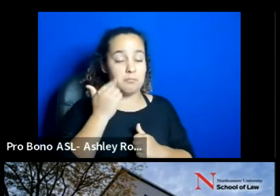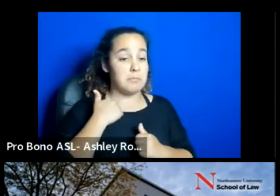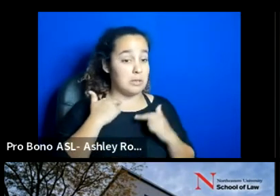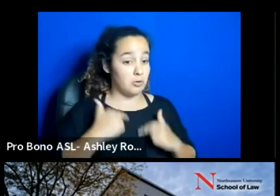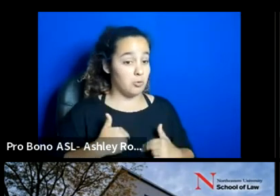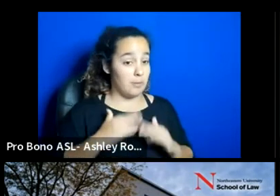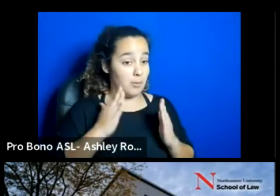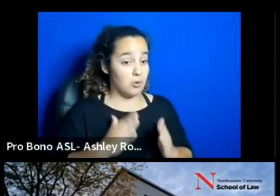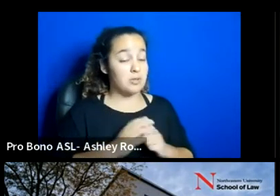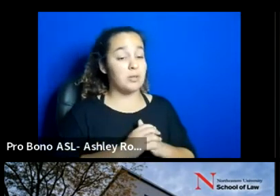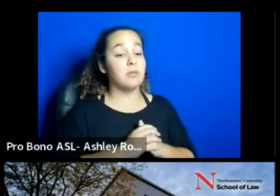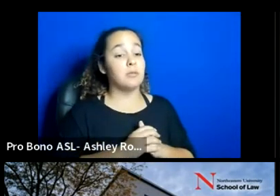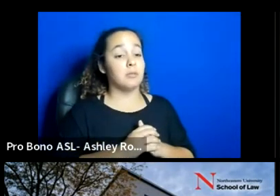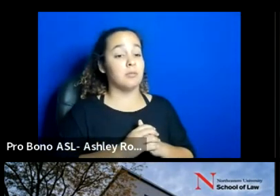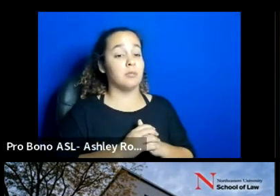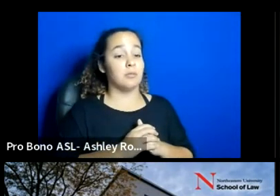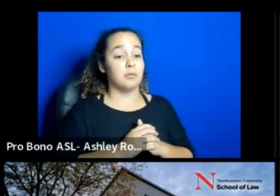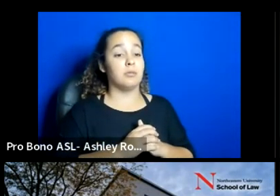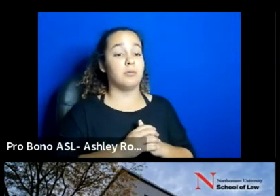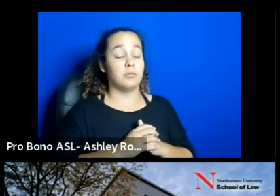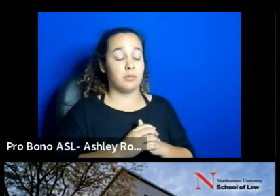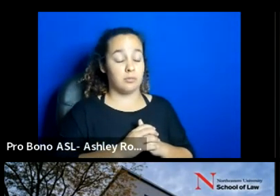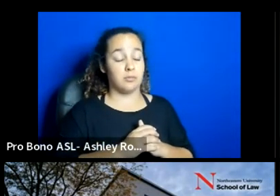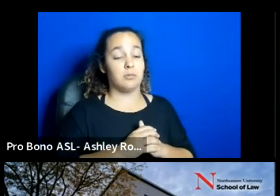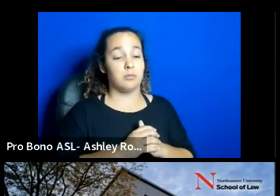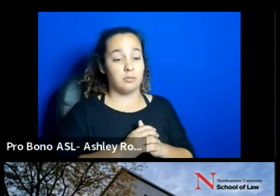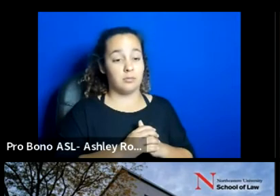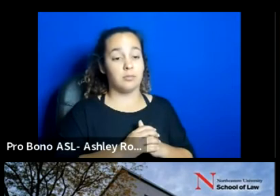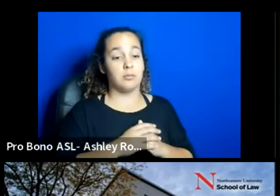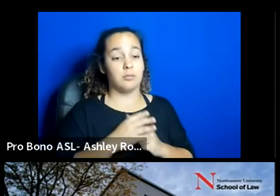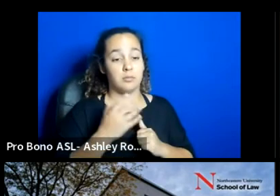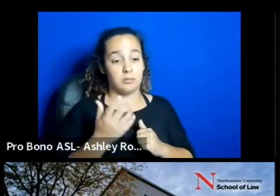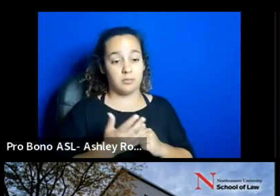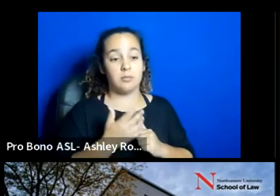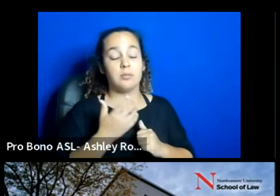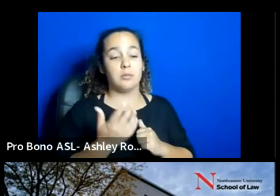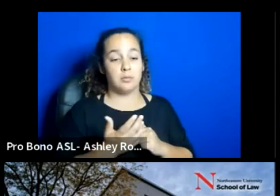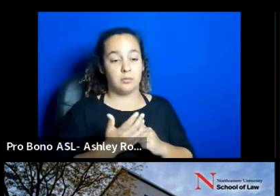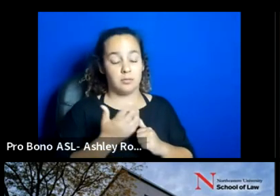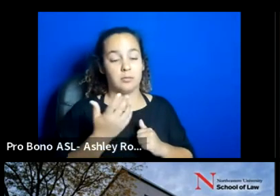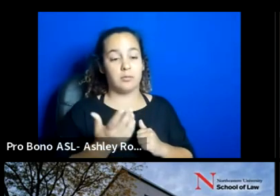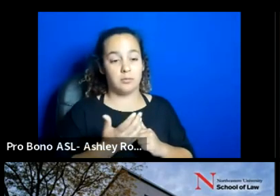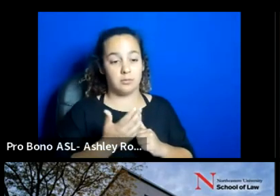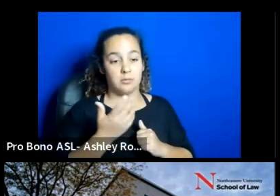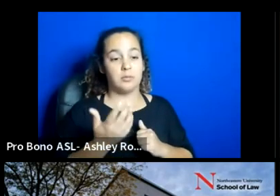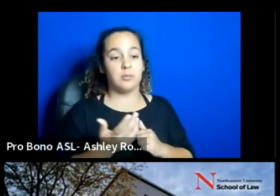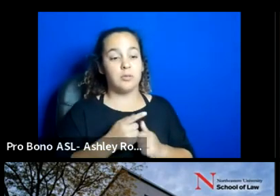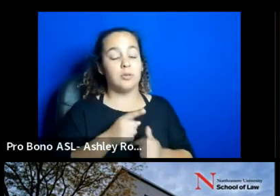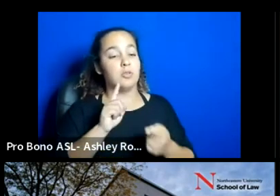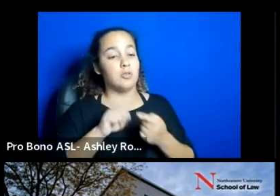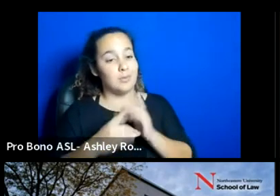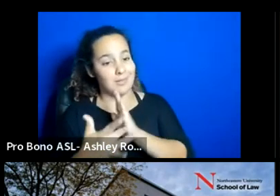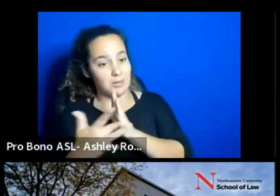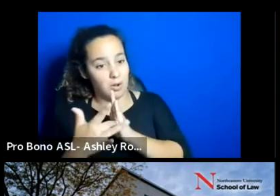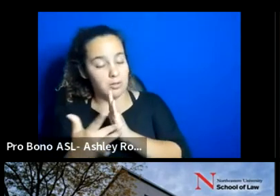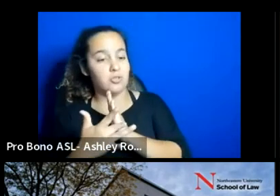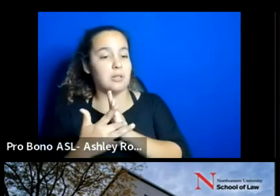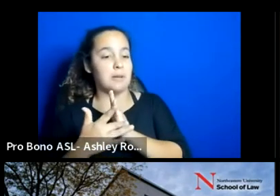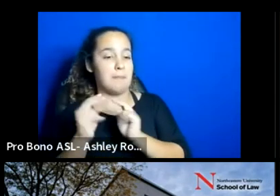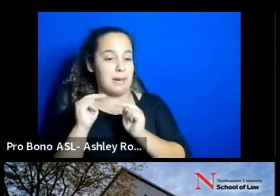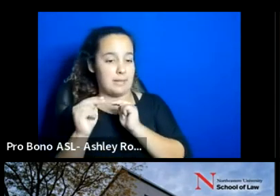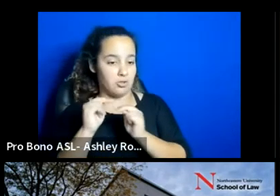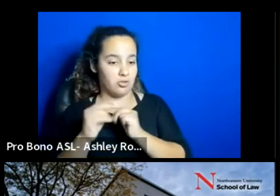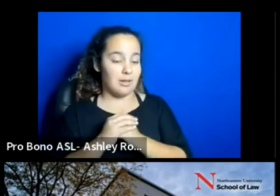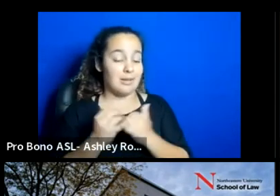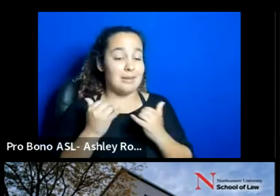being to the speed and to the technological mediation. In addition to asking